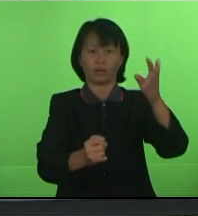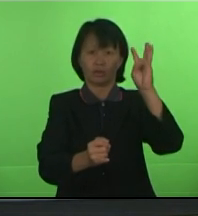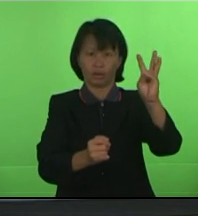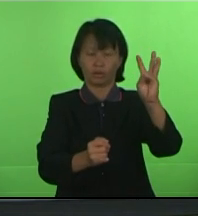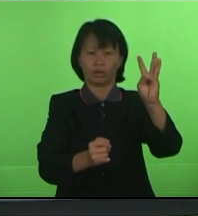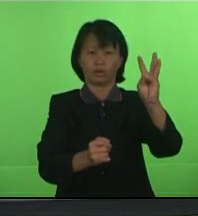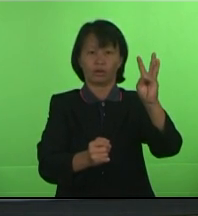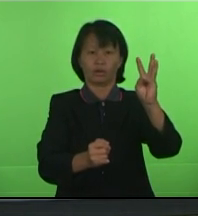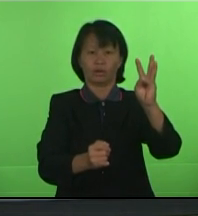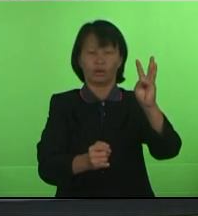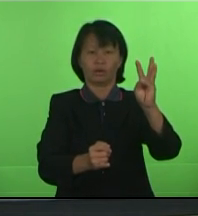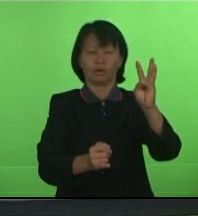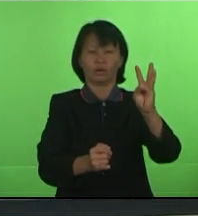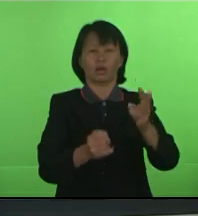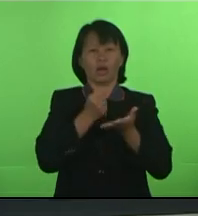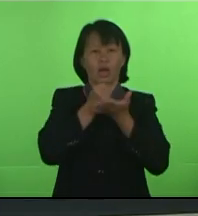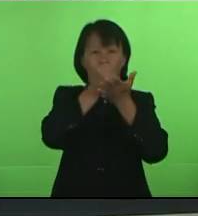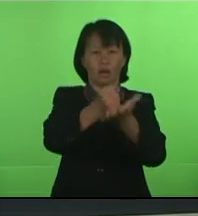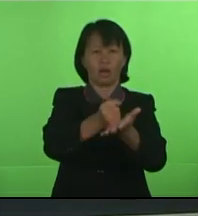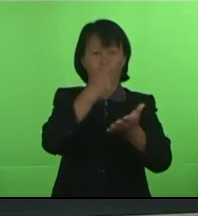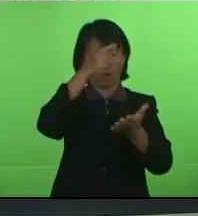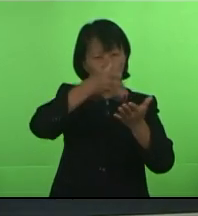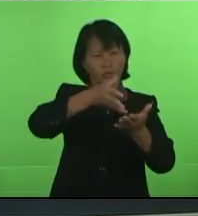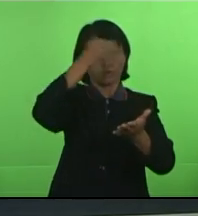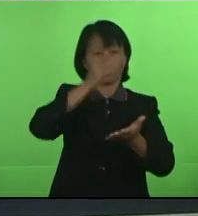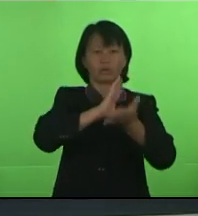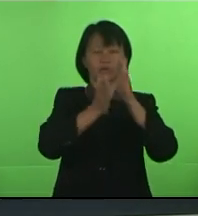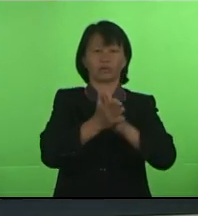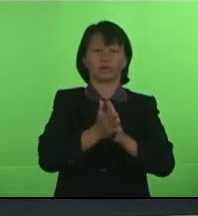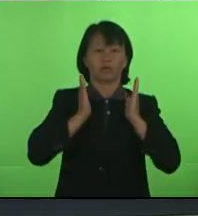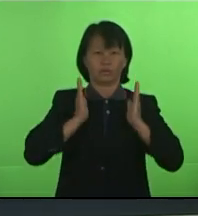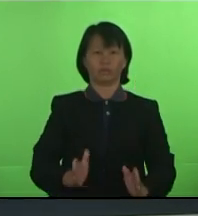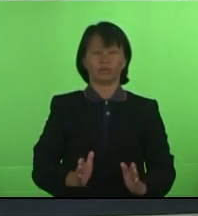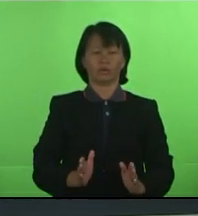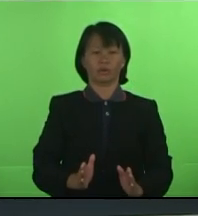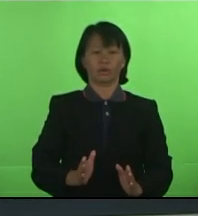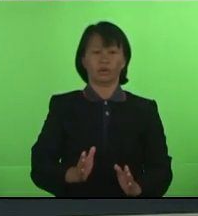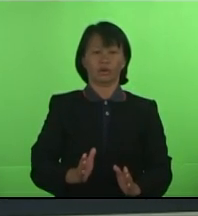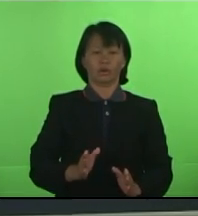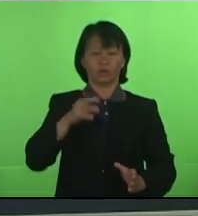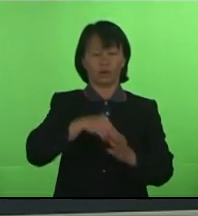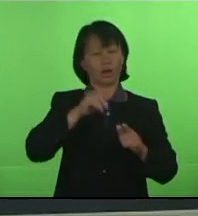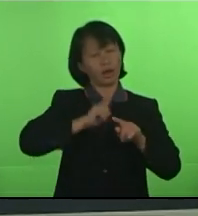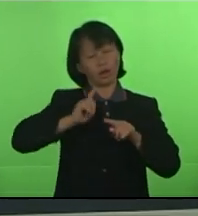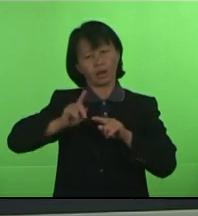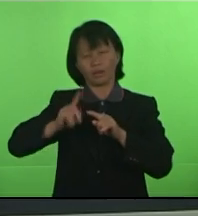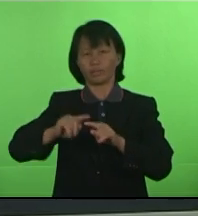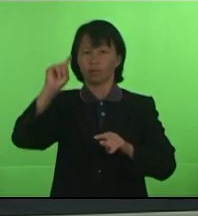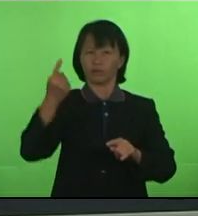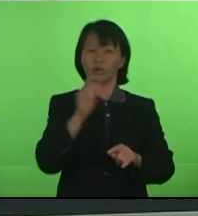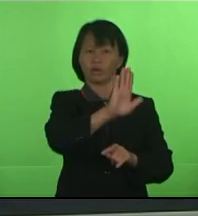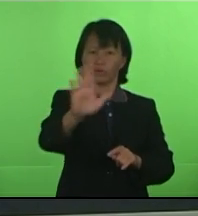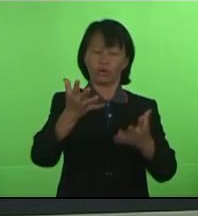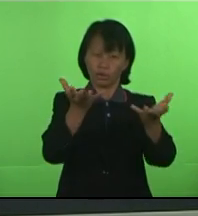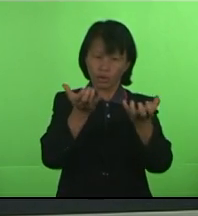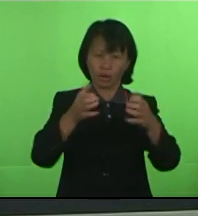not the least, is to help you to learn to be a winner in all your endeavors in whatever that you wish to